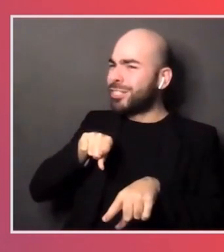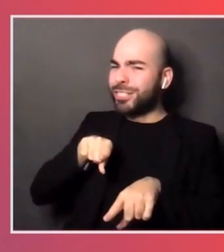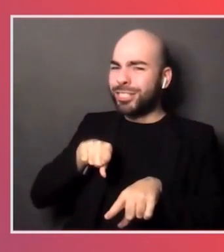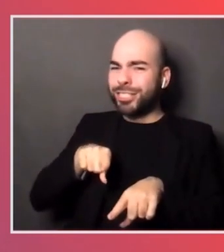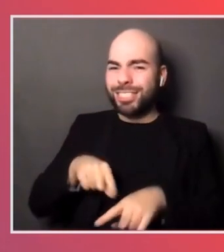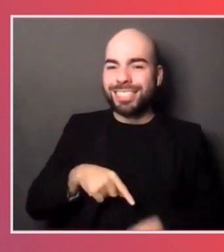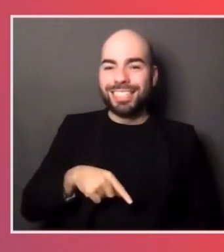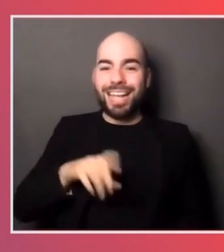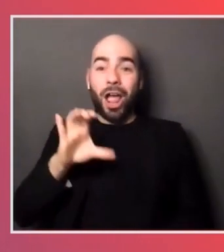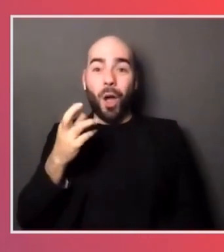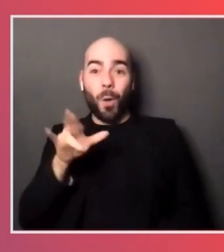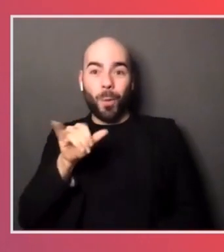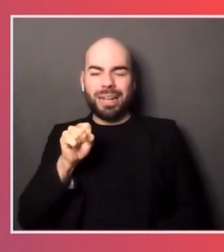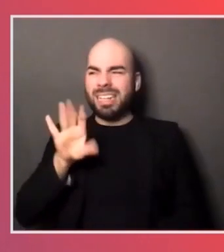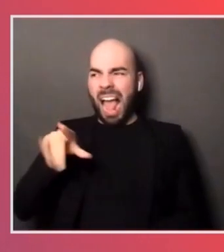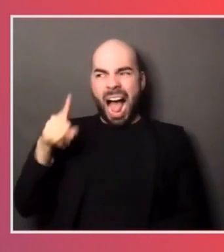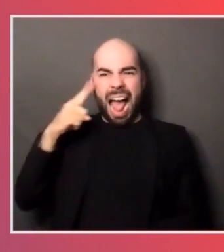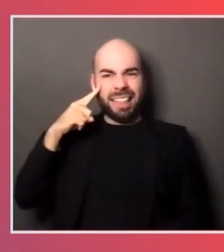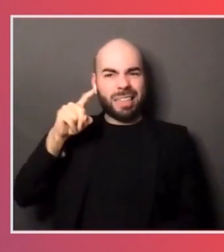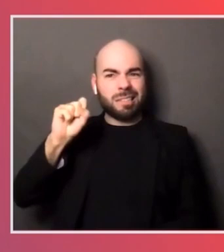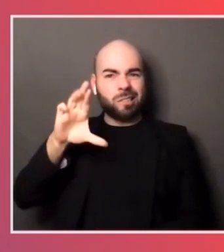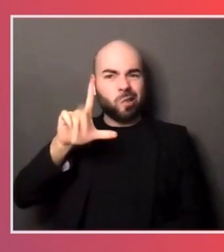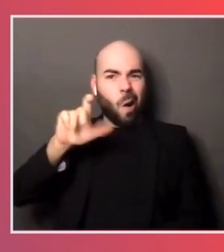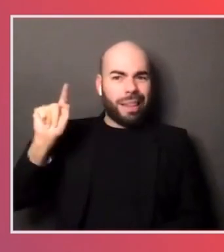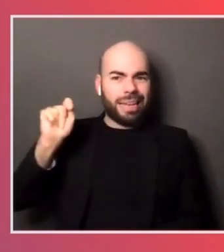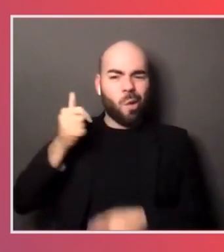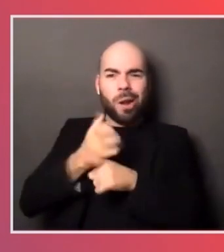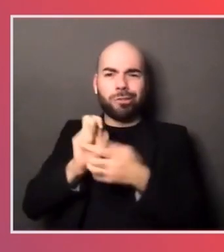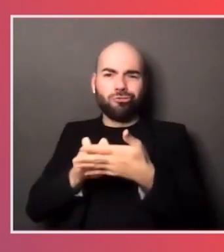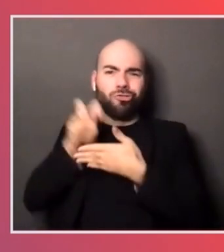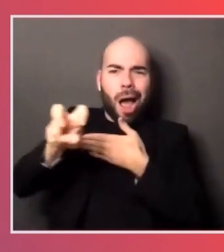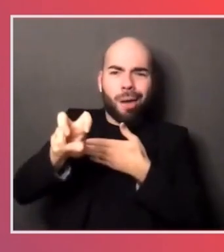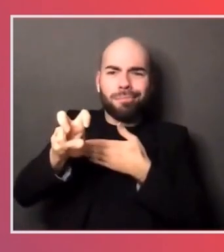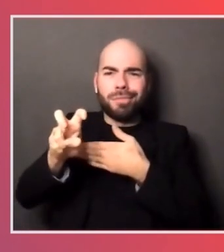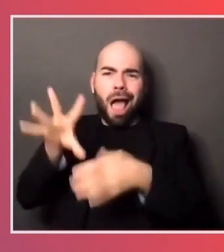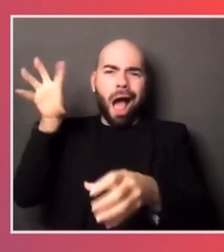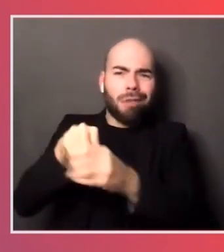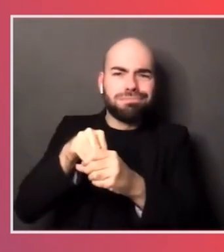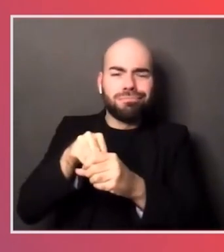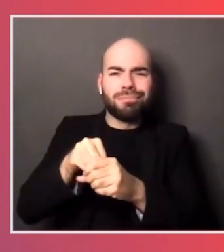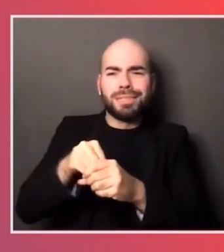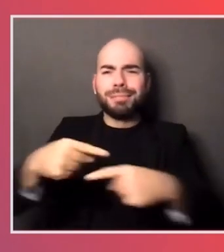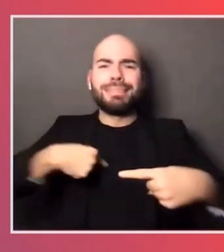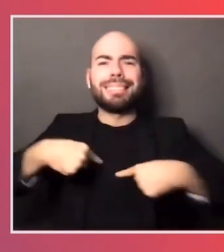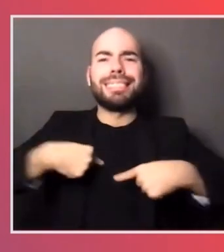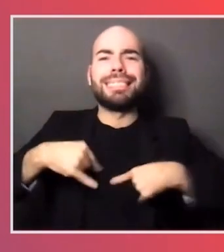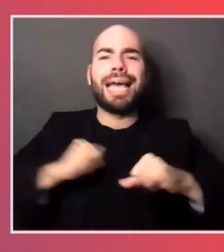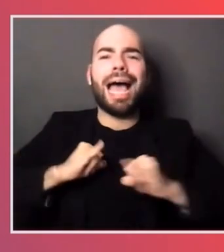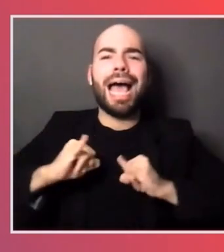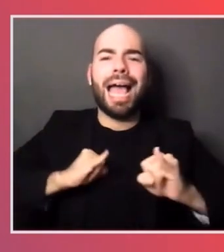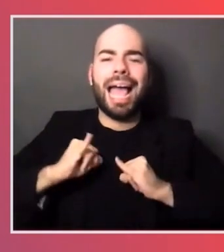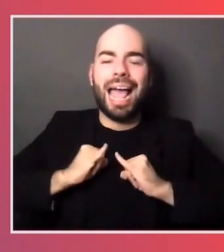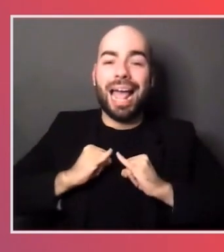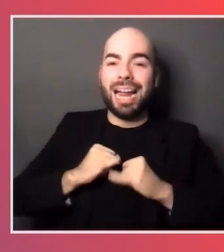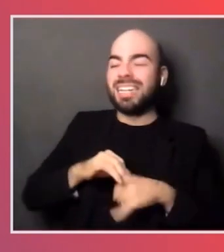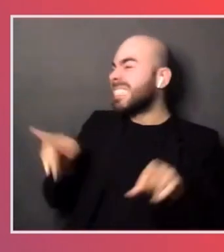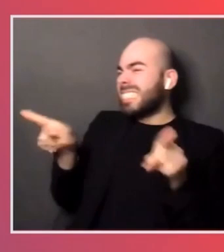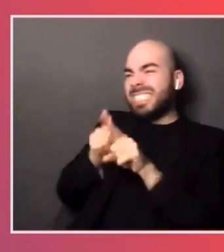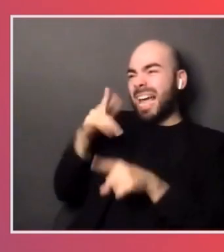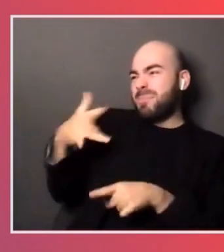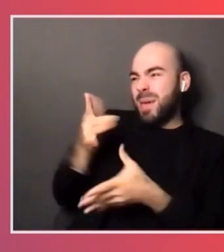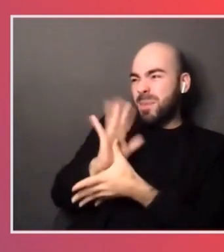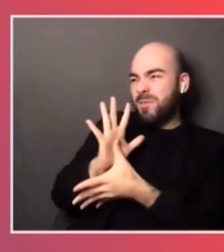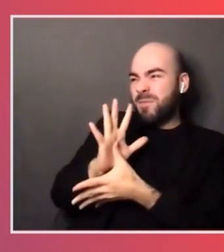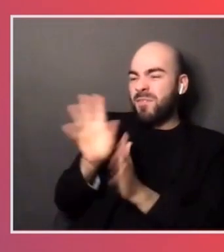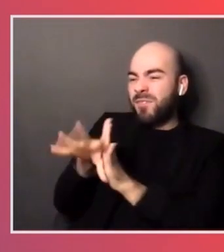This is just like set. It's a very lo-fi production over here. I'm sorry. I live in the